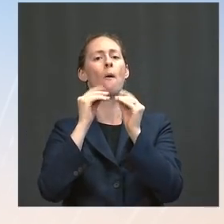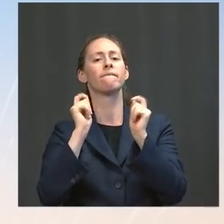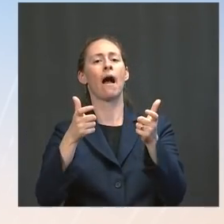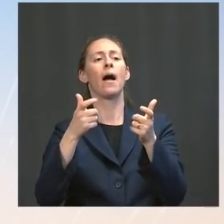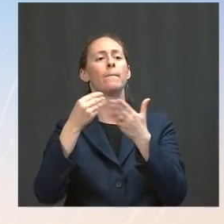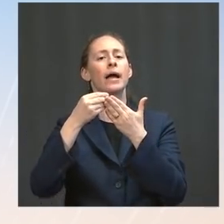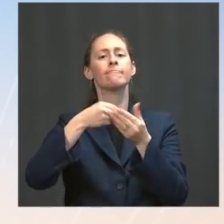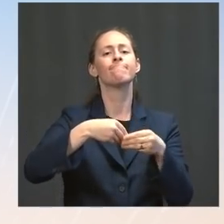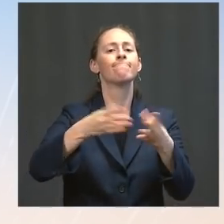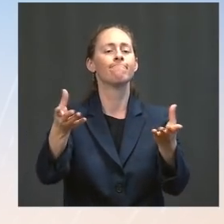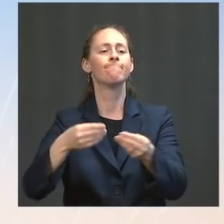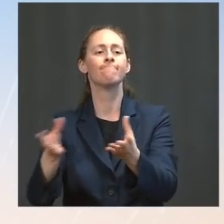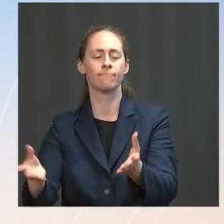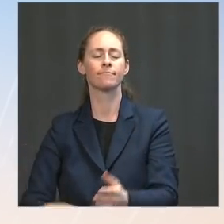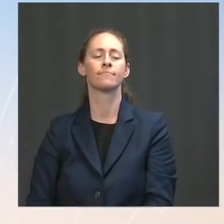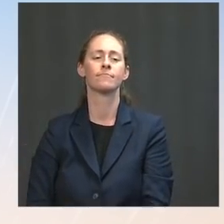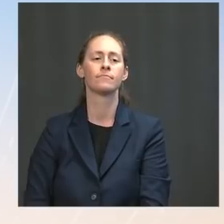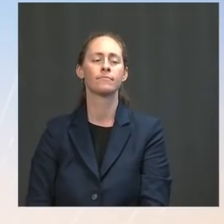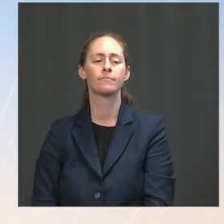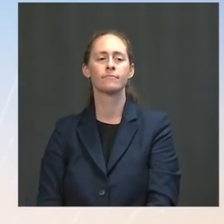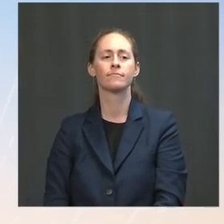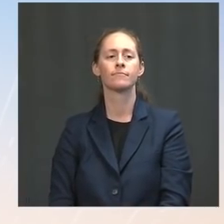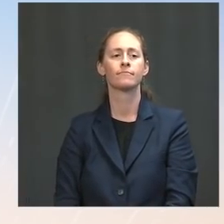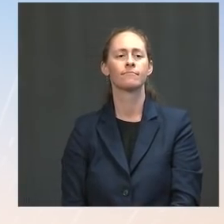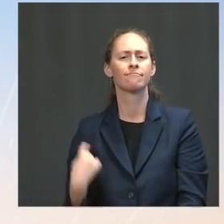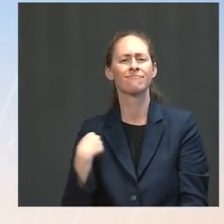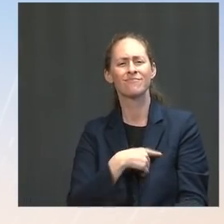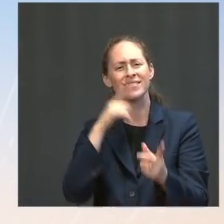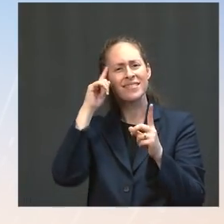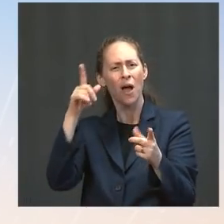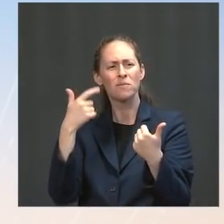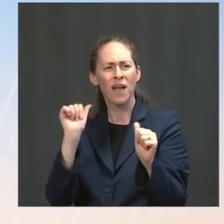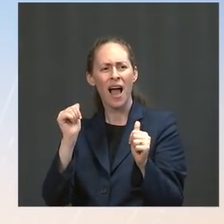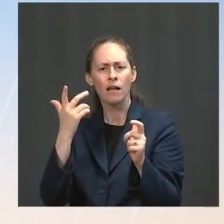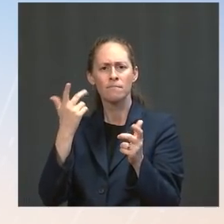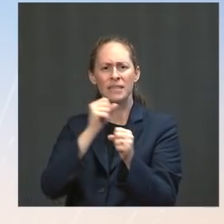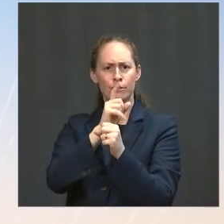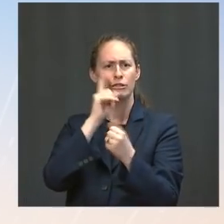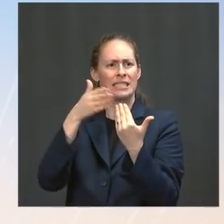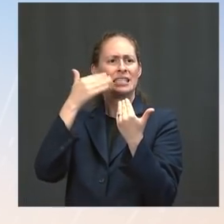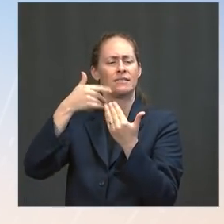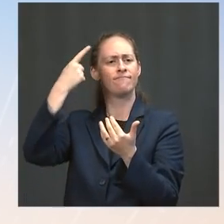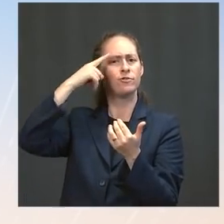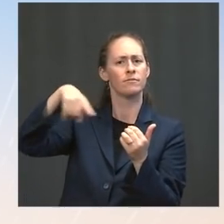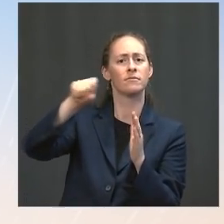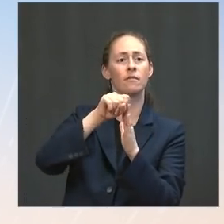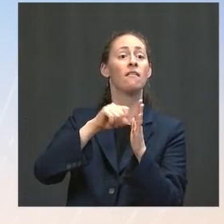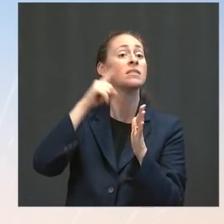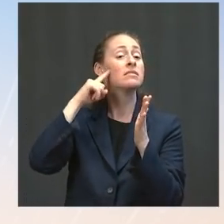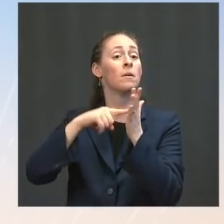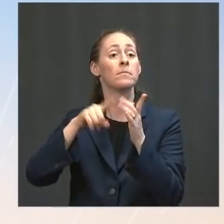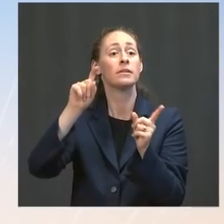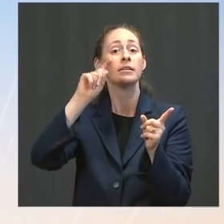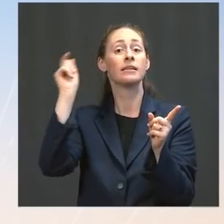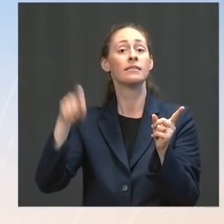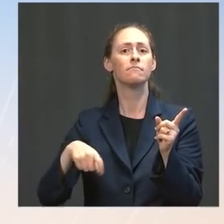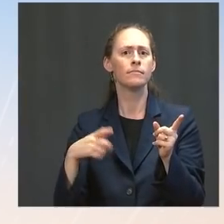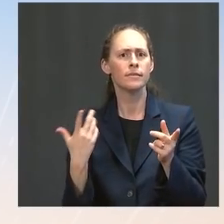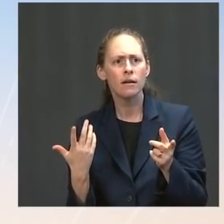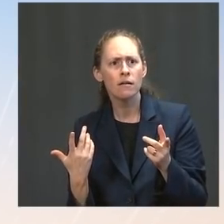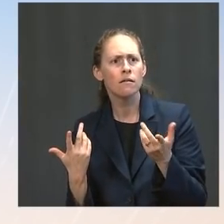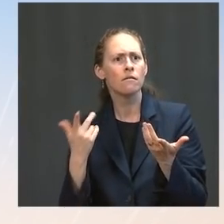ahead. Thank you, Jen. Earlier this summer, the president had planned to take some downtime this August, and I was wondering if there was still